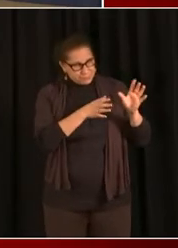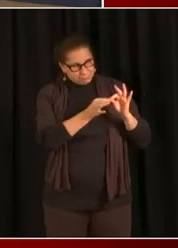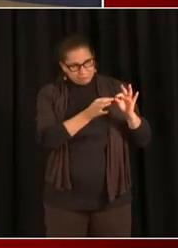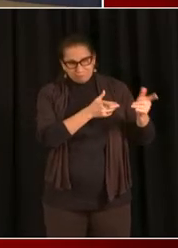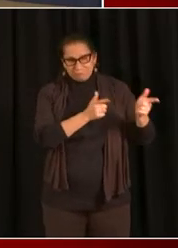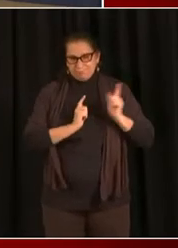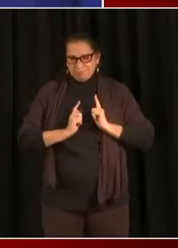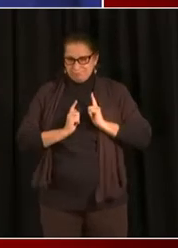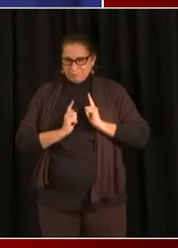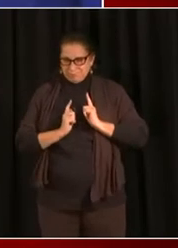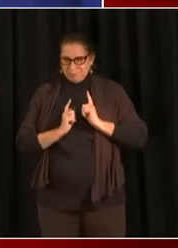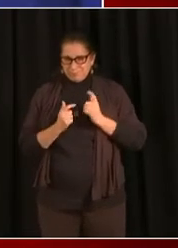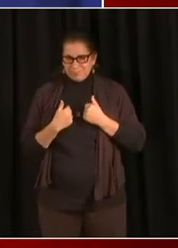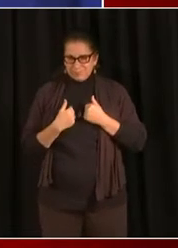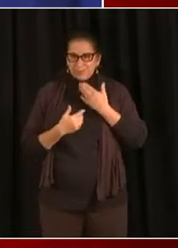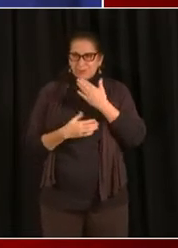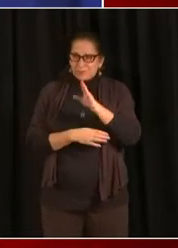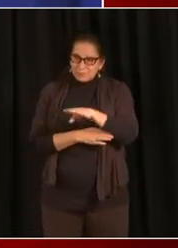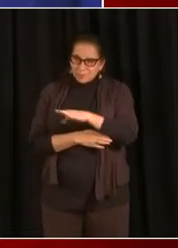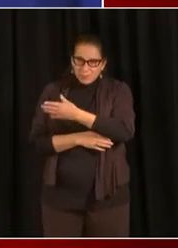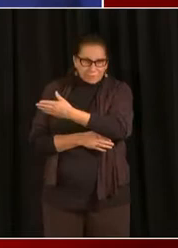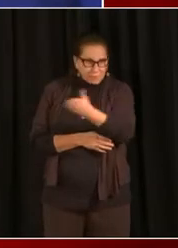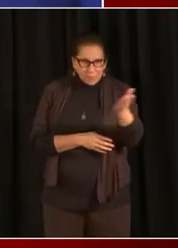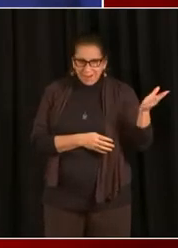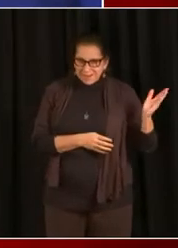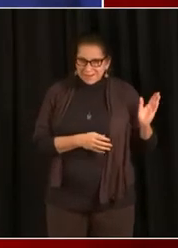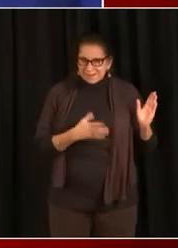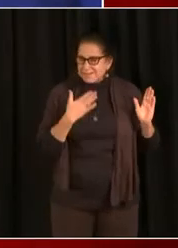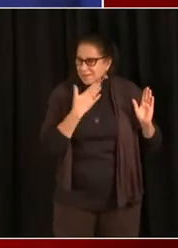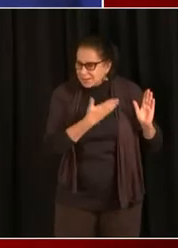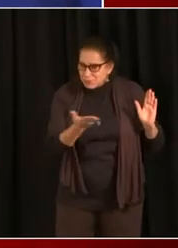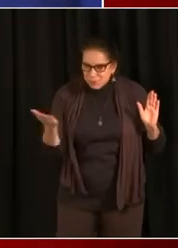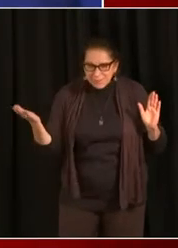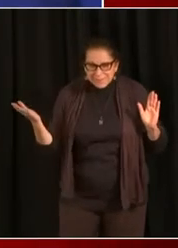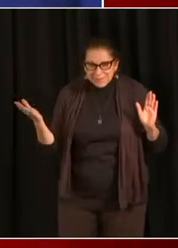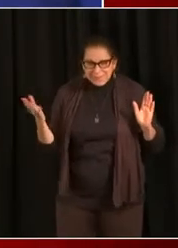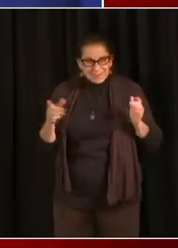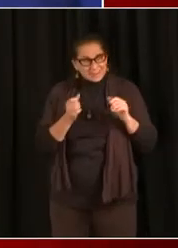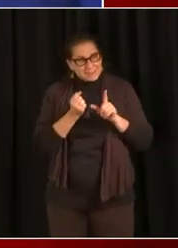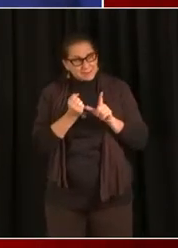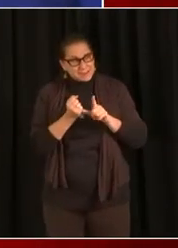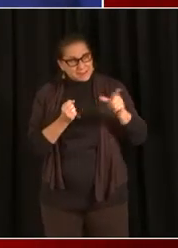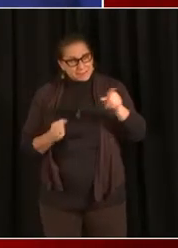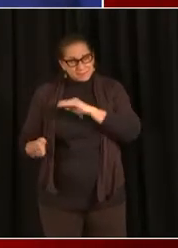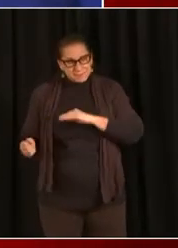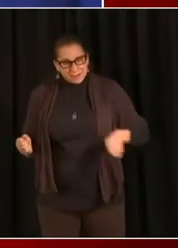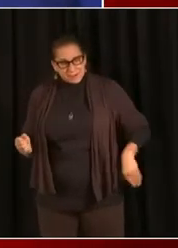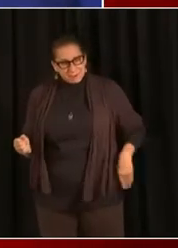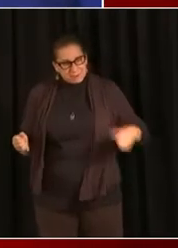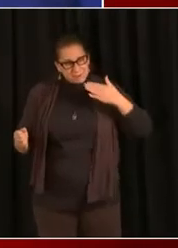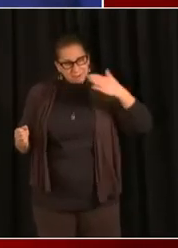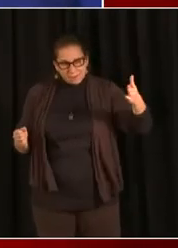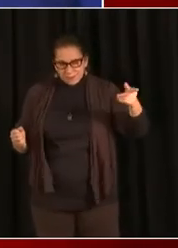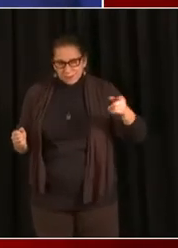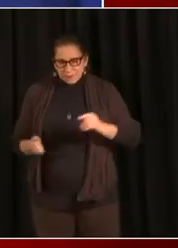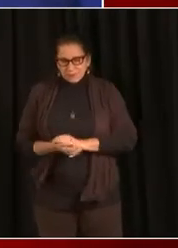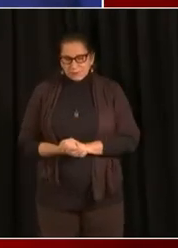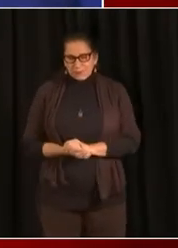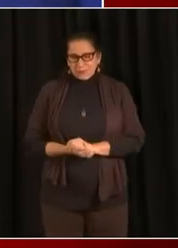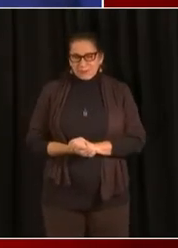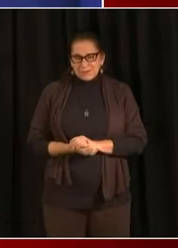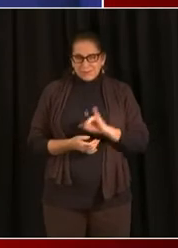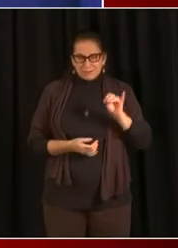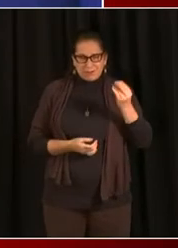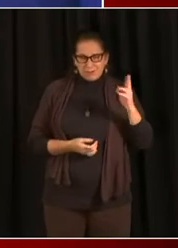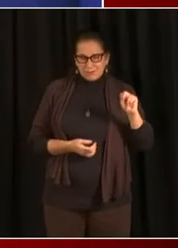presentation. Good afternoon, everyone, and thank you, Deputy Mayor, for another session of updates for these important issues that we